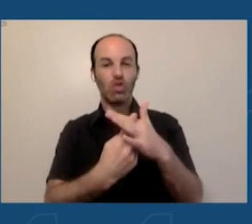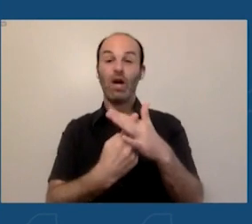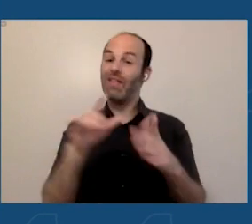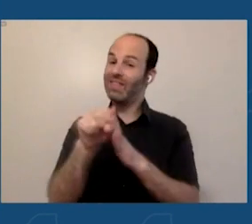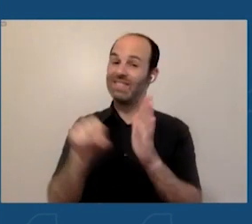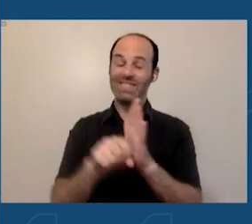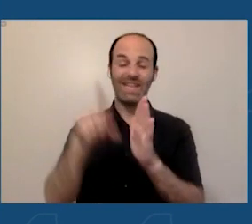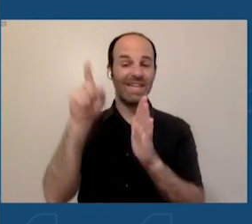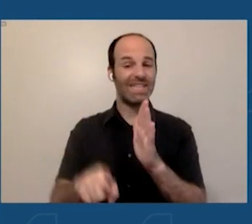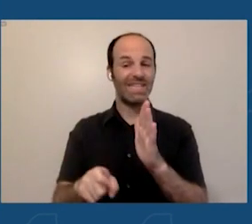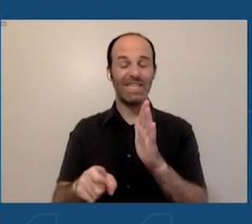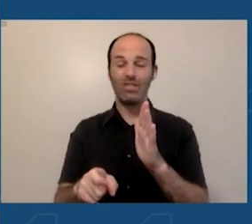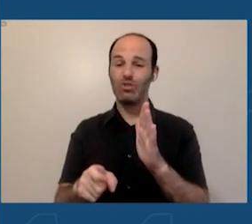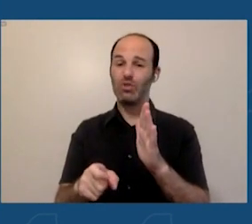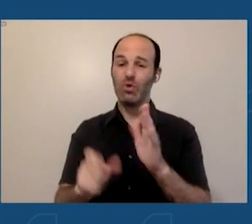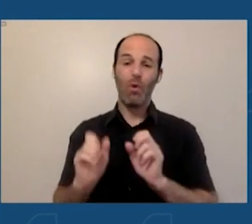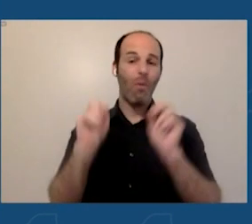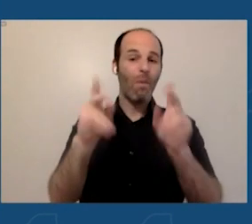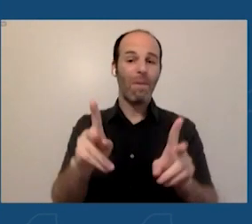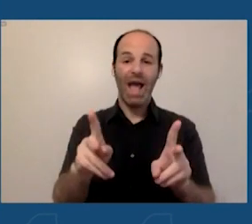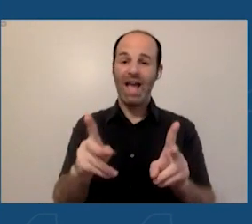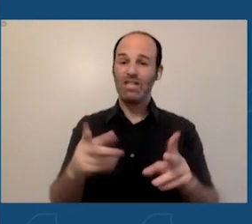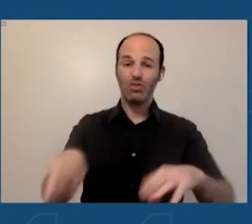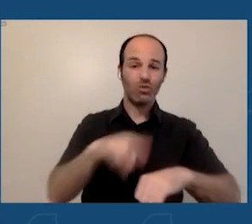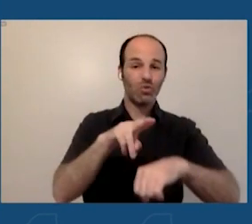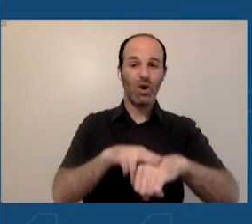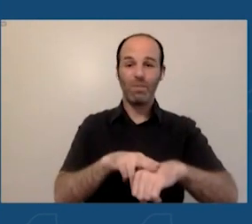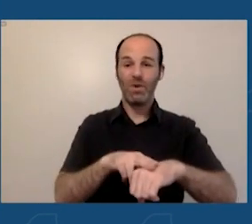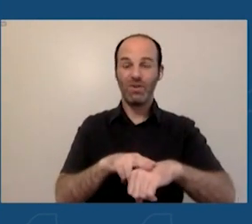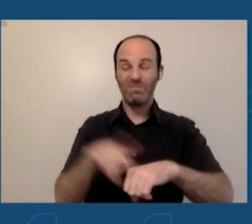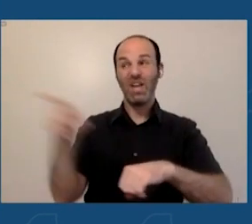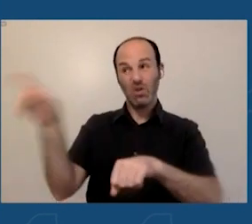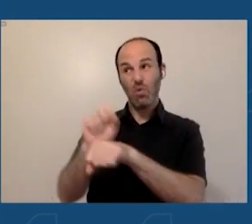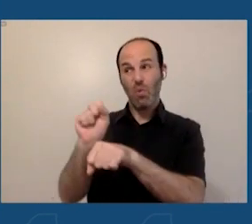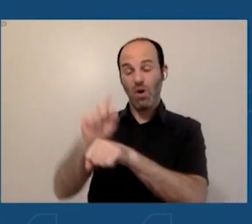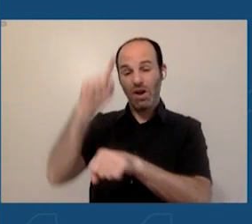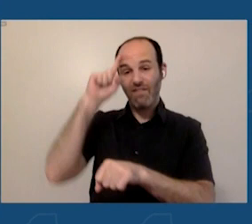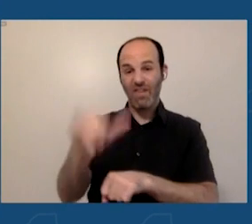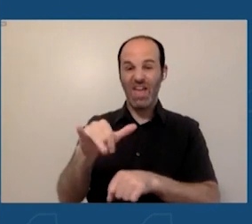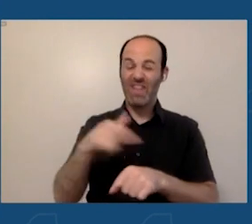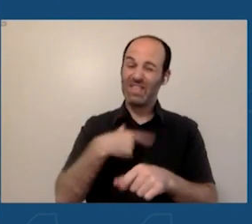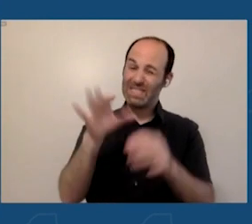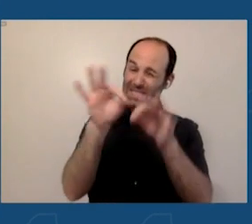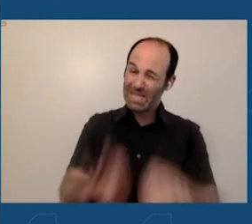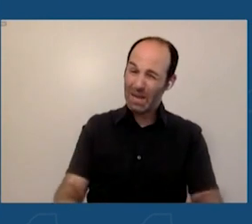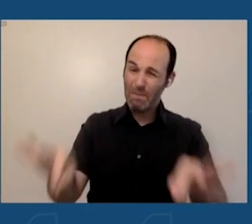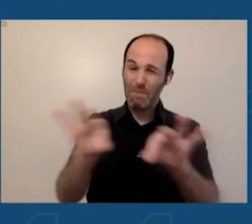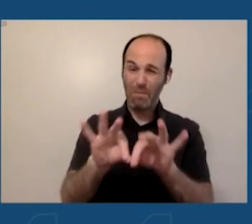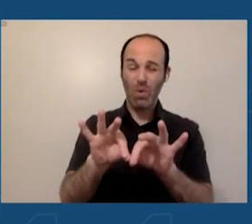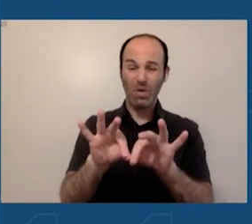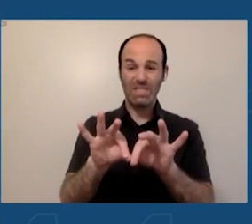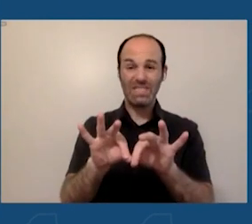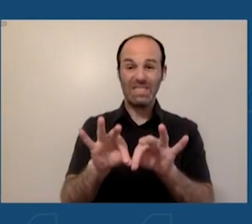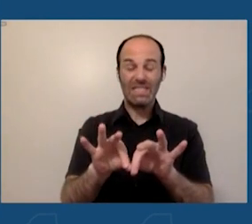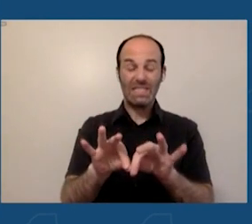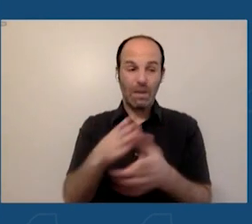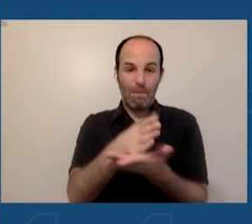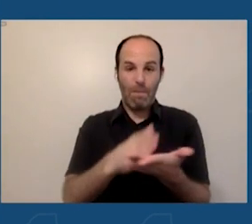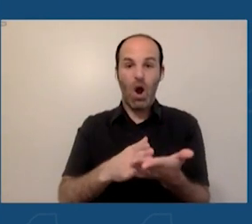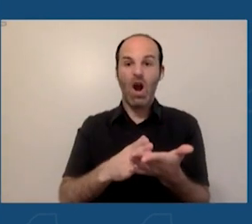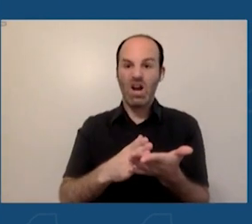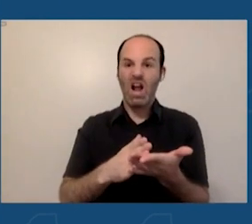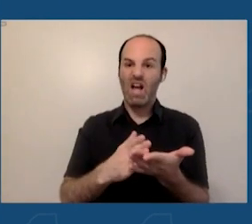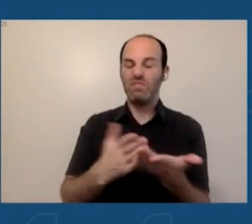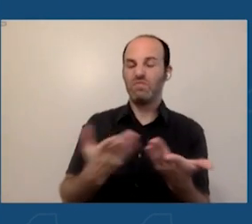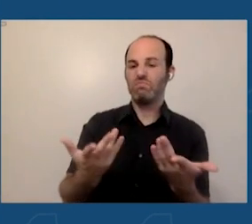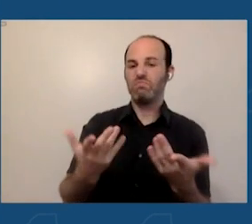you're working very hard to do that. This is a pivotal piece for our economy to be jump-start. And I thank you for your leadership